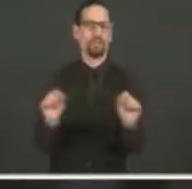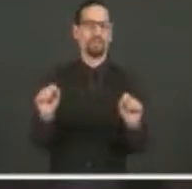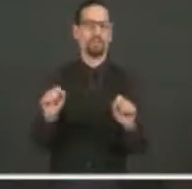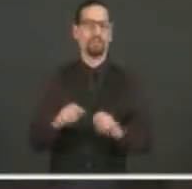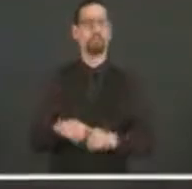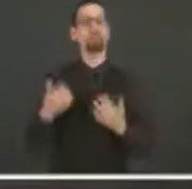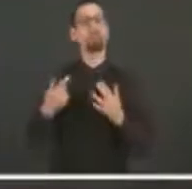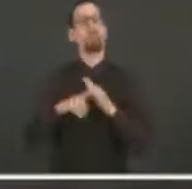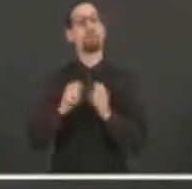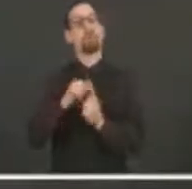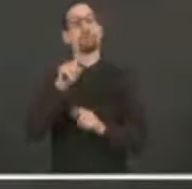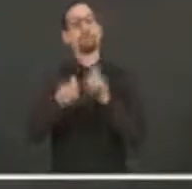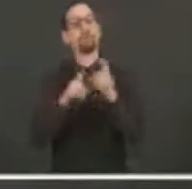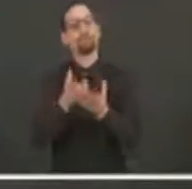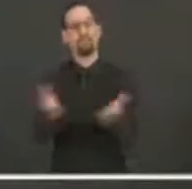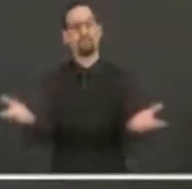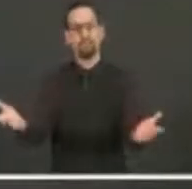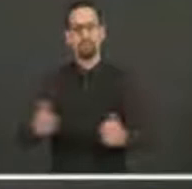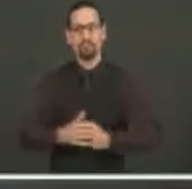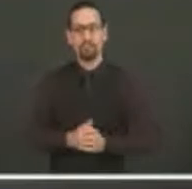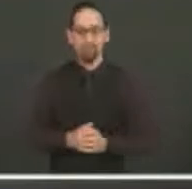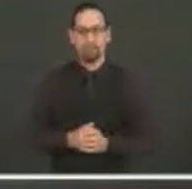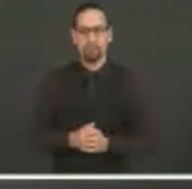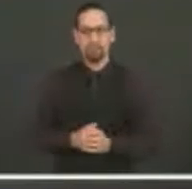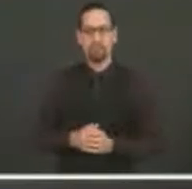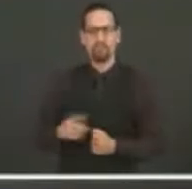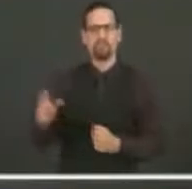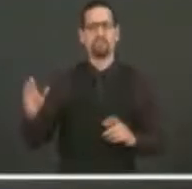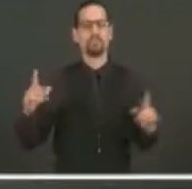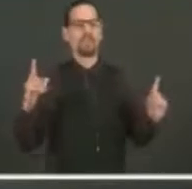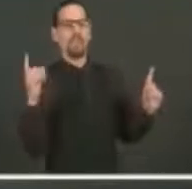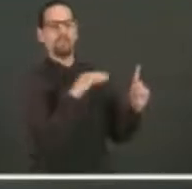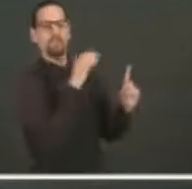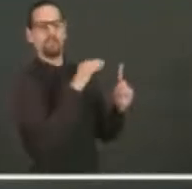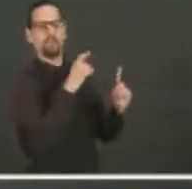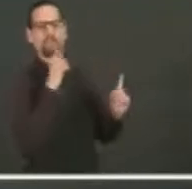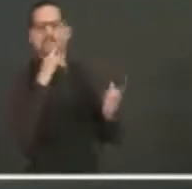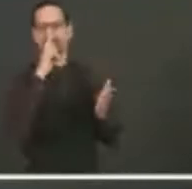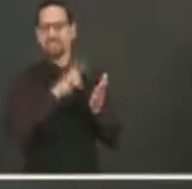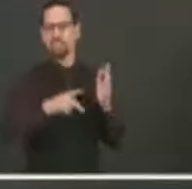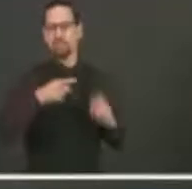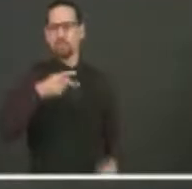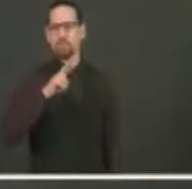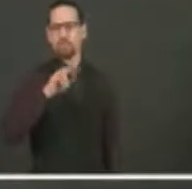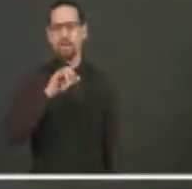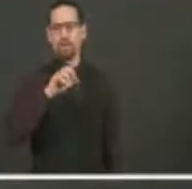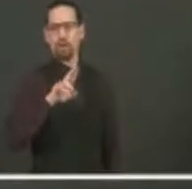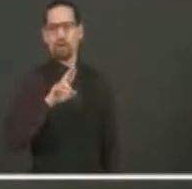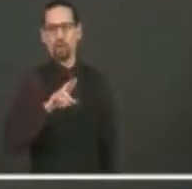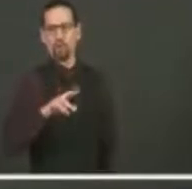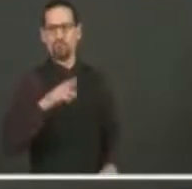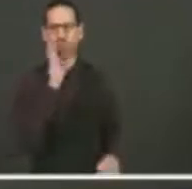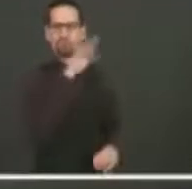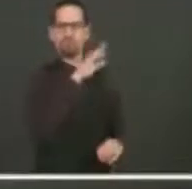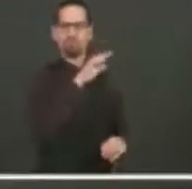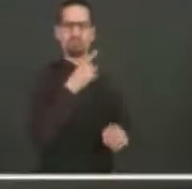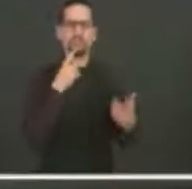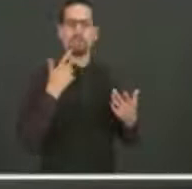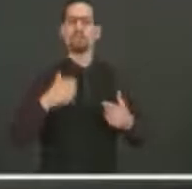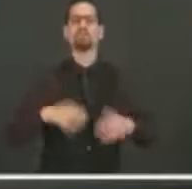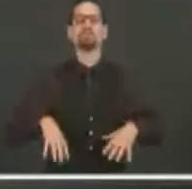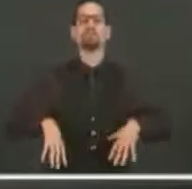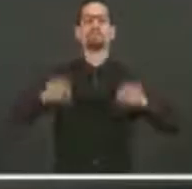suppose, what's your recommendation to live music venues? Are they permitted to open up and have performers on stage without any